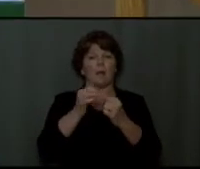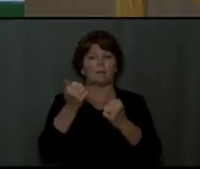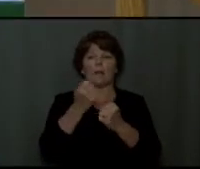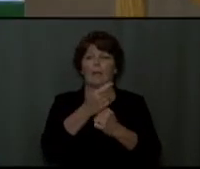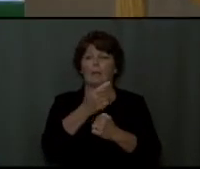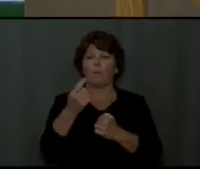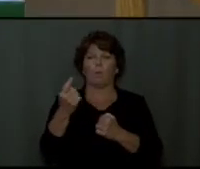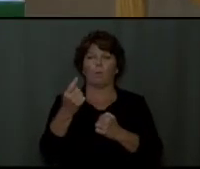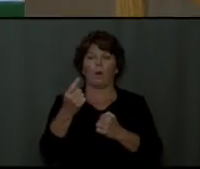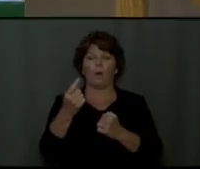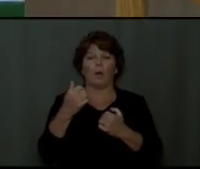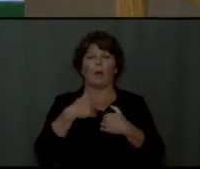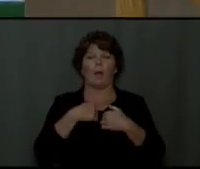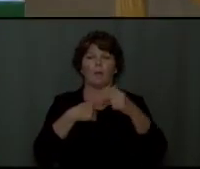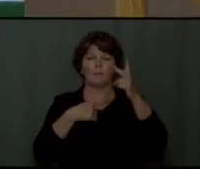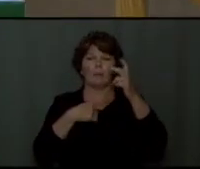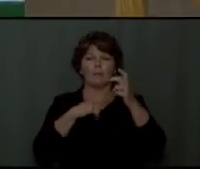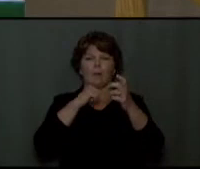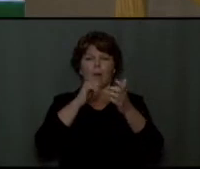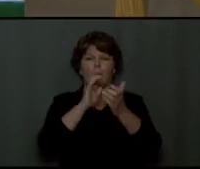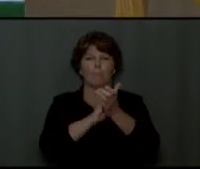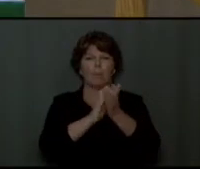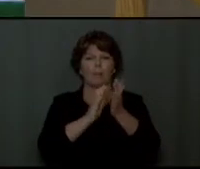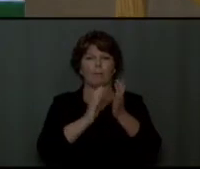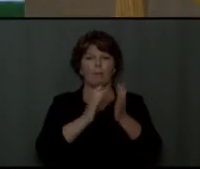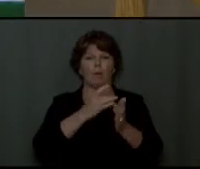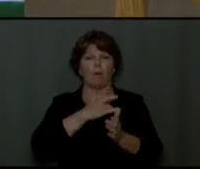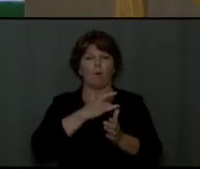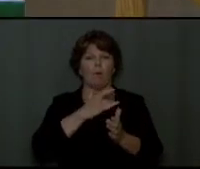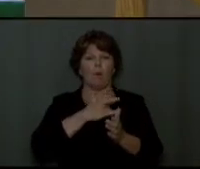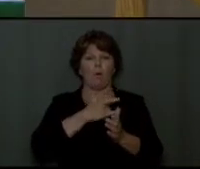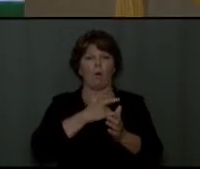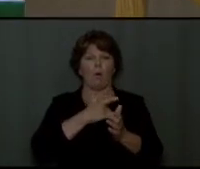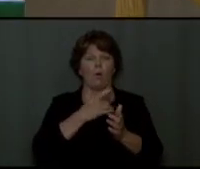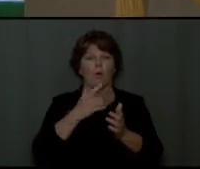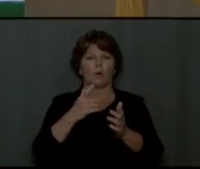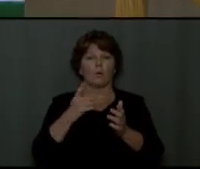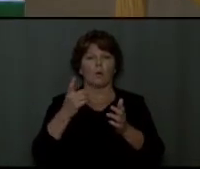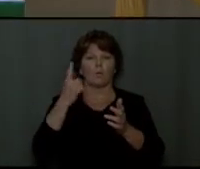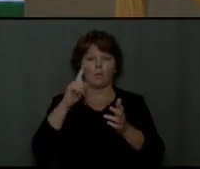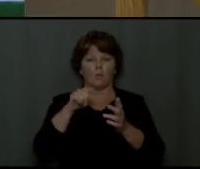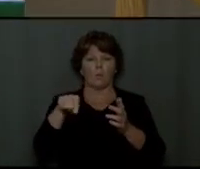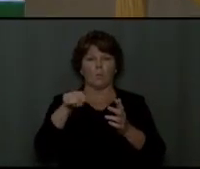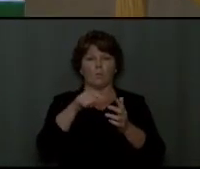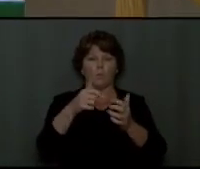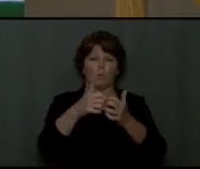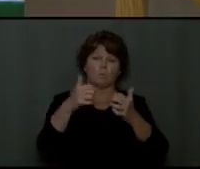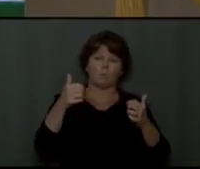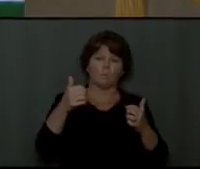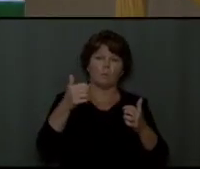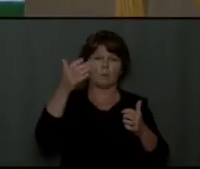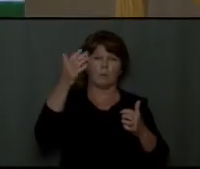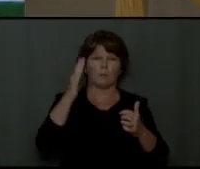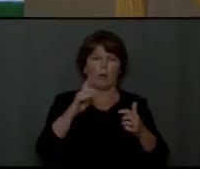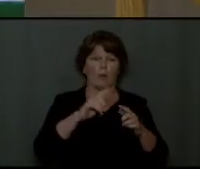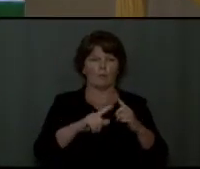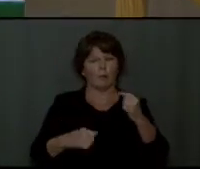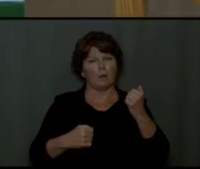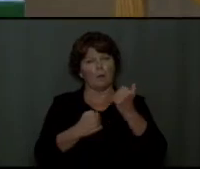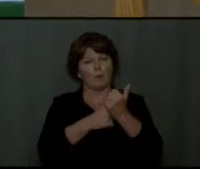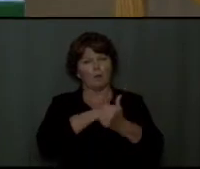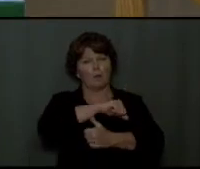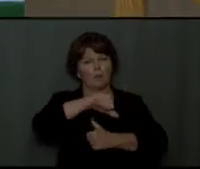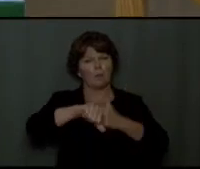you an evil, unbelieving heart, leading you to fall away from the living God. But exhort one another